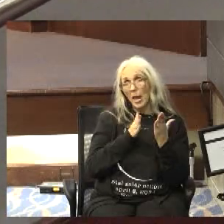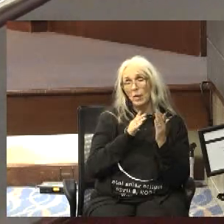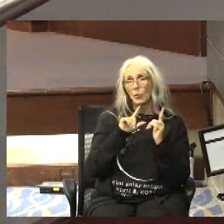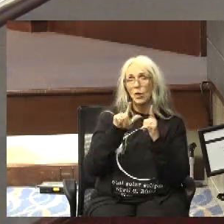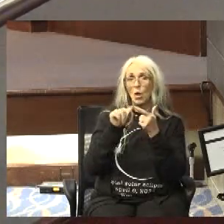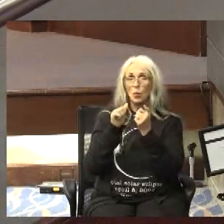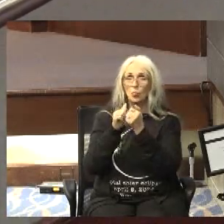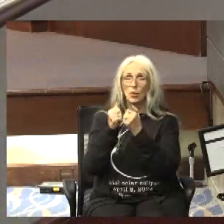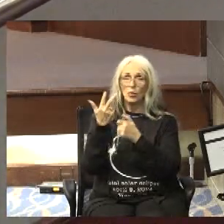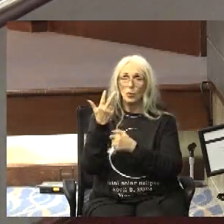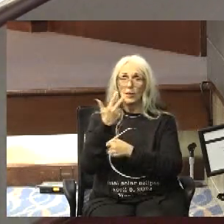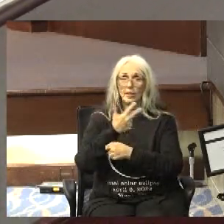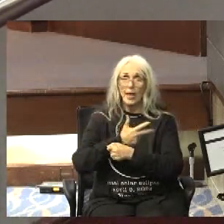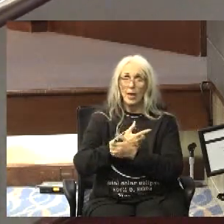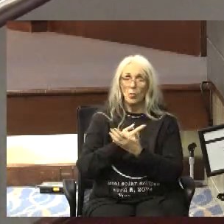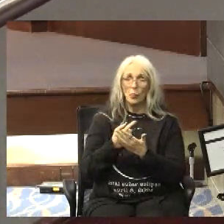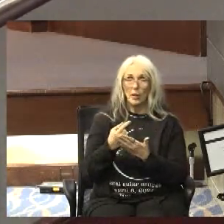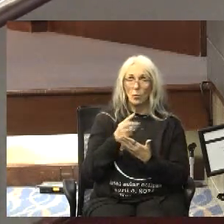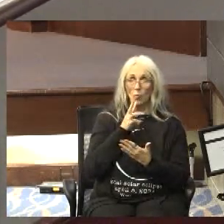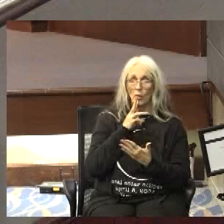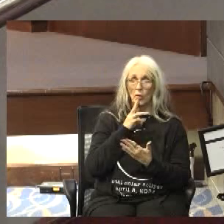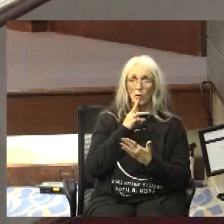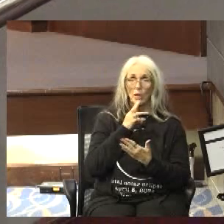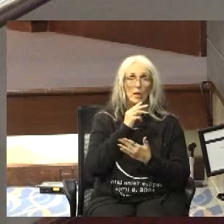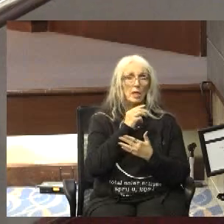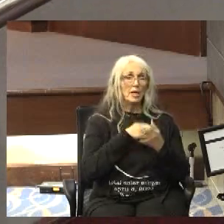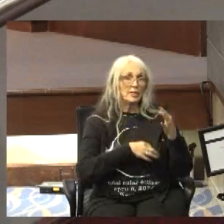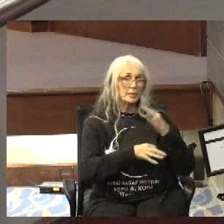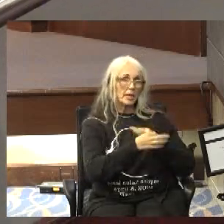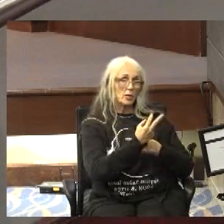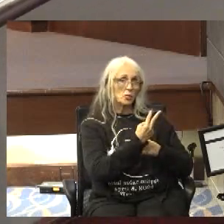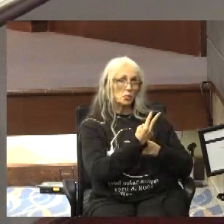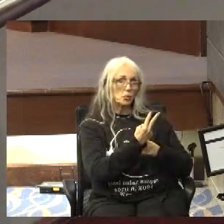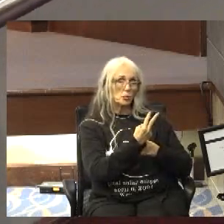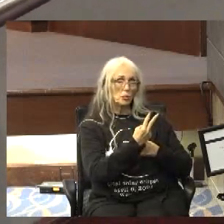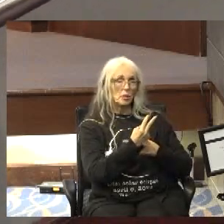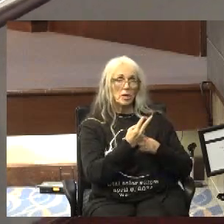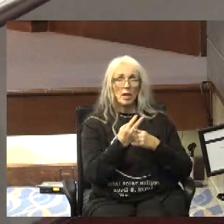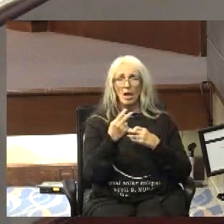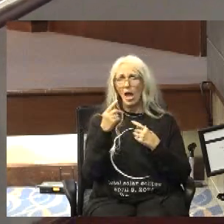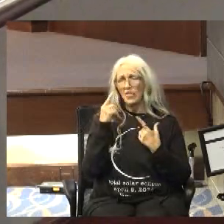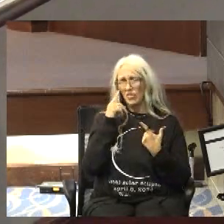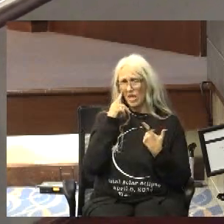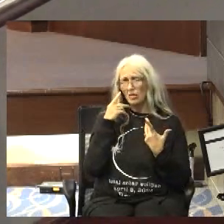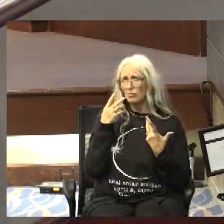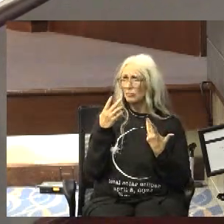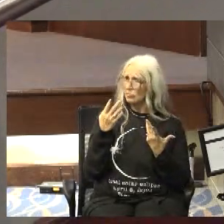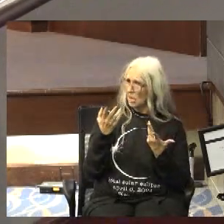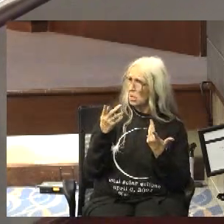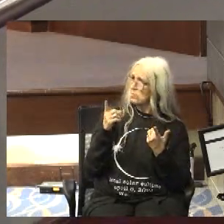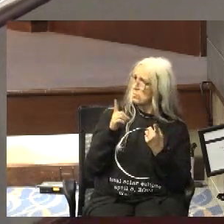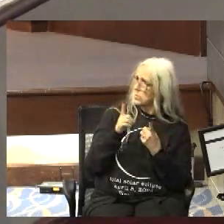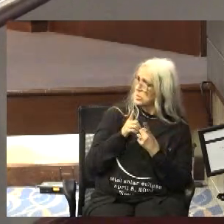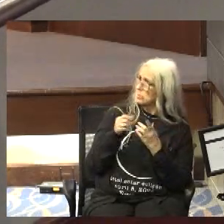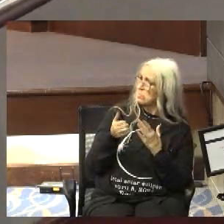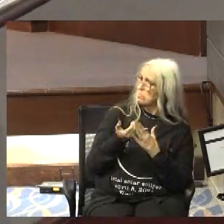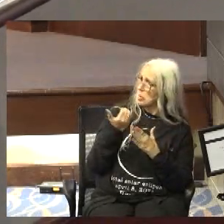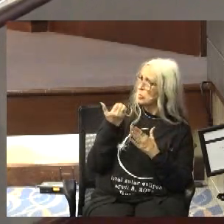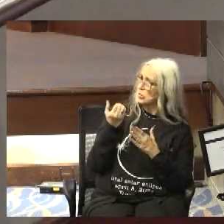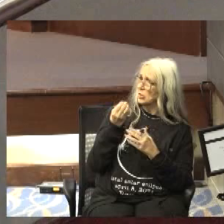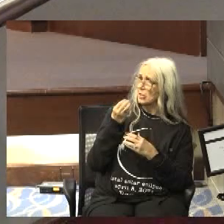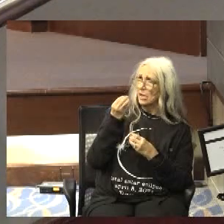with 3-day-a-week watering instead of the 2 that's in the plan now. I think that meets most of the input that we've